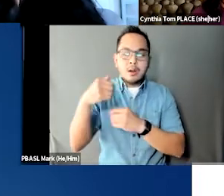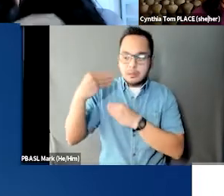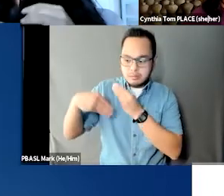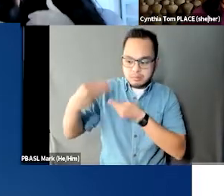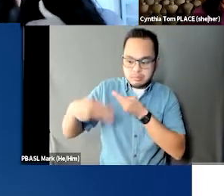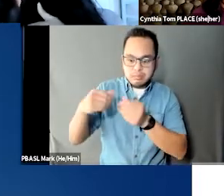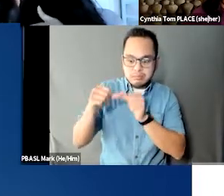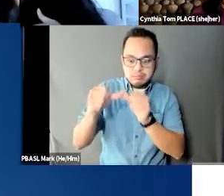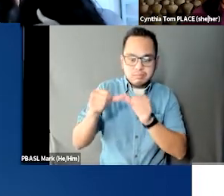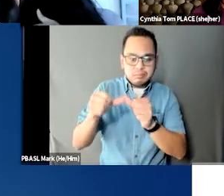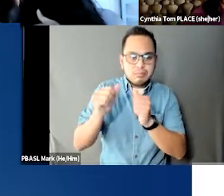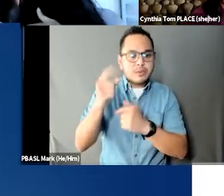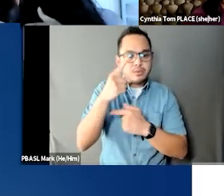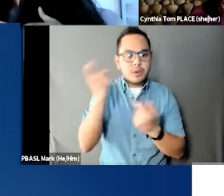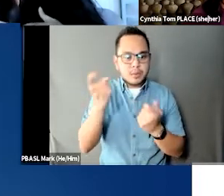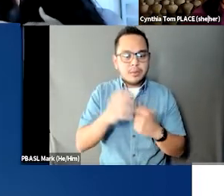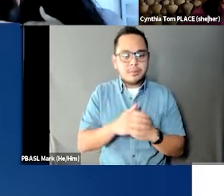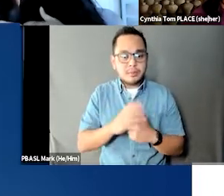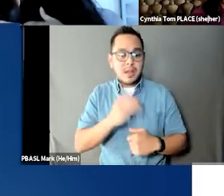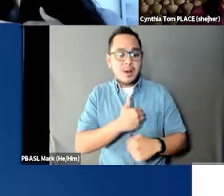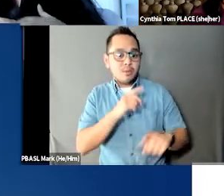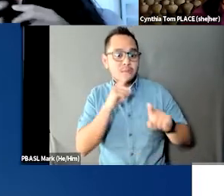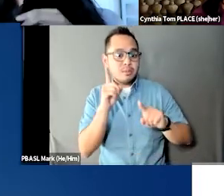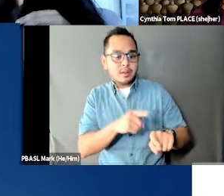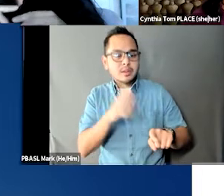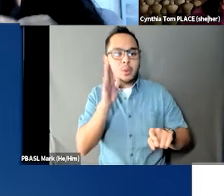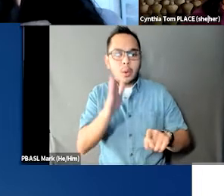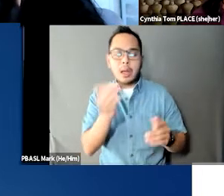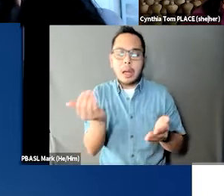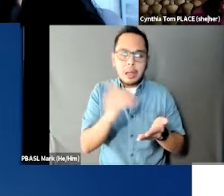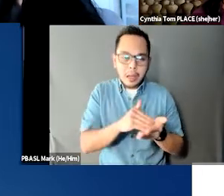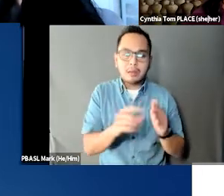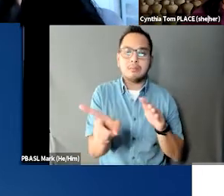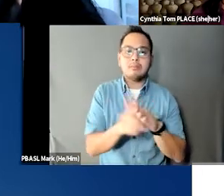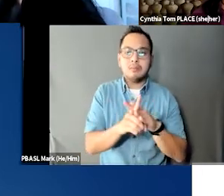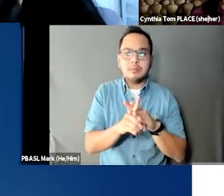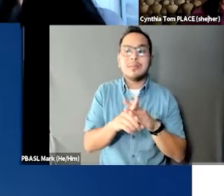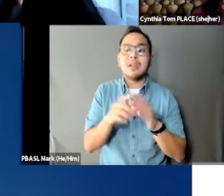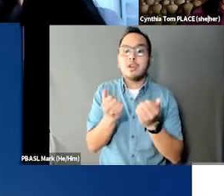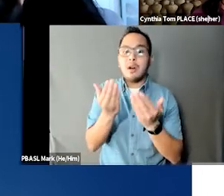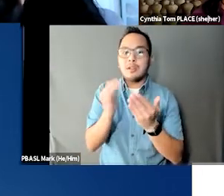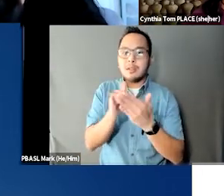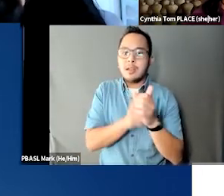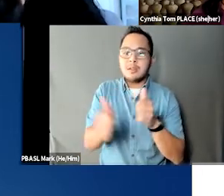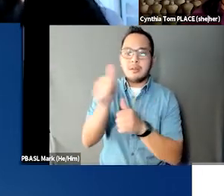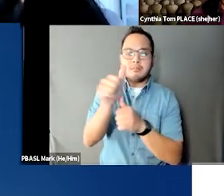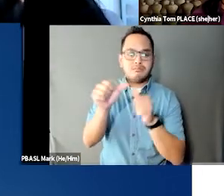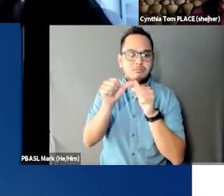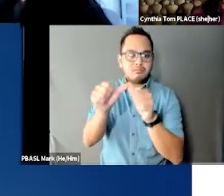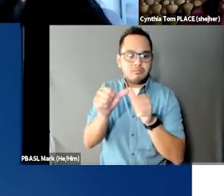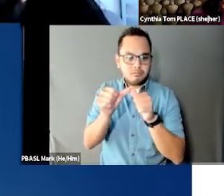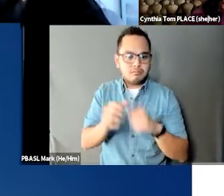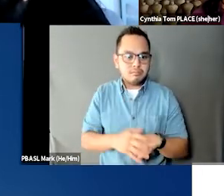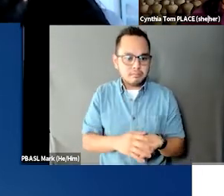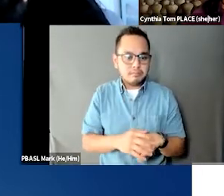trauma. Our trauma responses are reaffirmed and further embedded in the will that turns white supremacy culture.